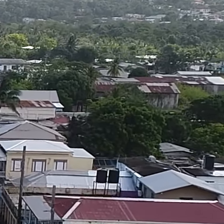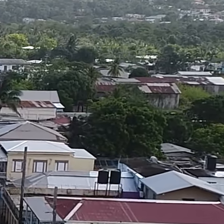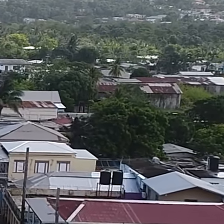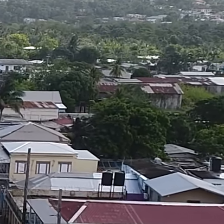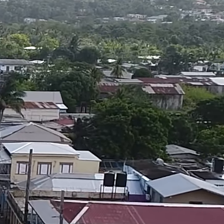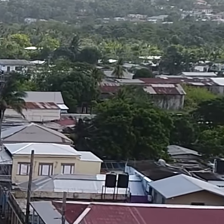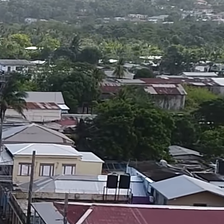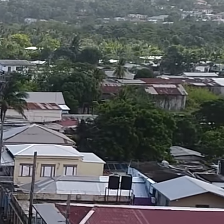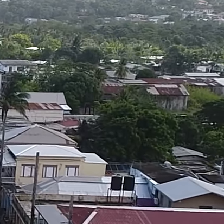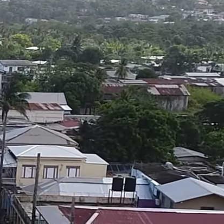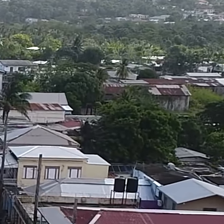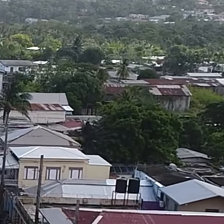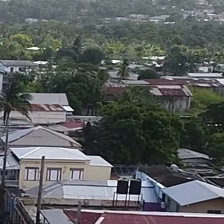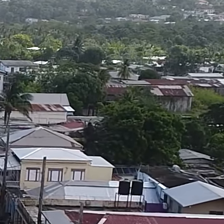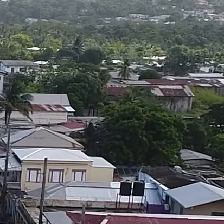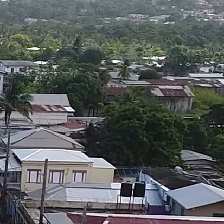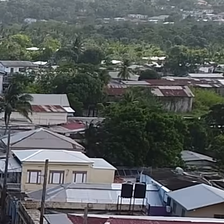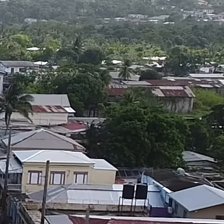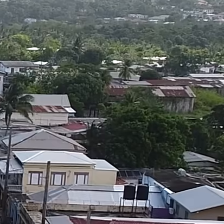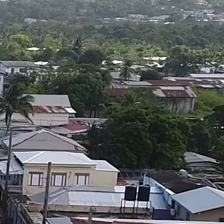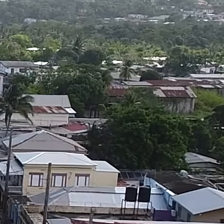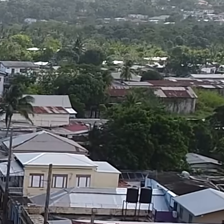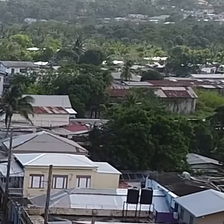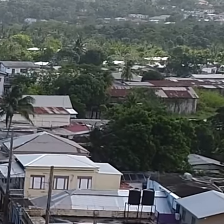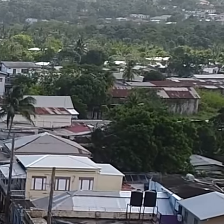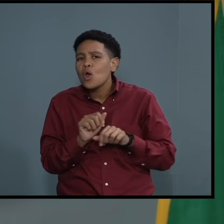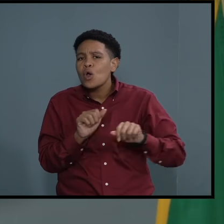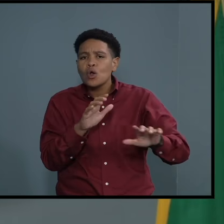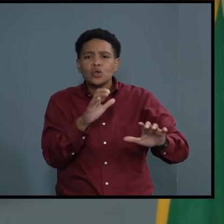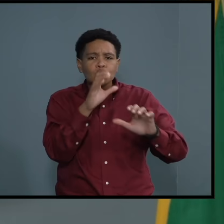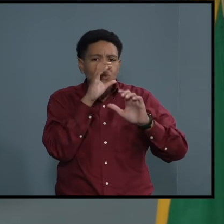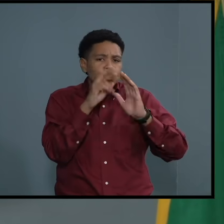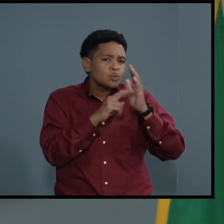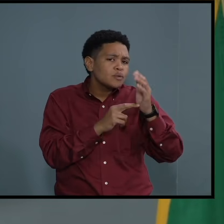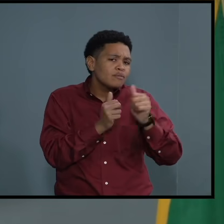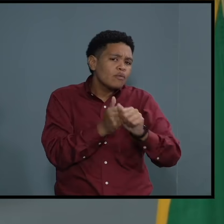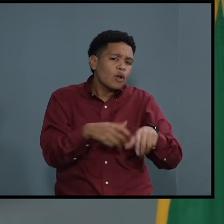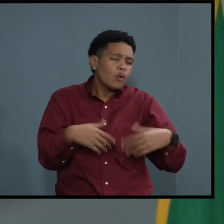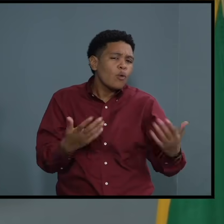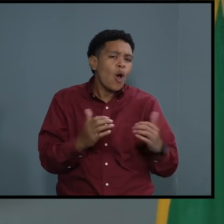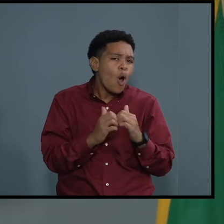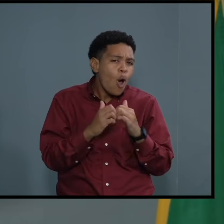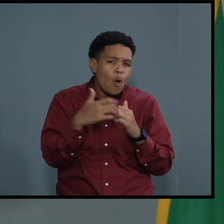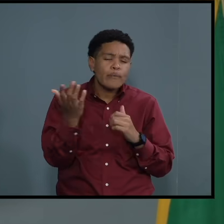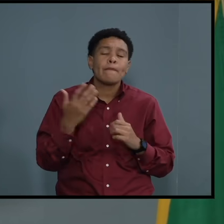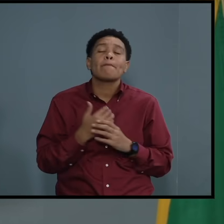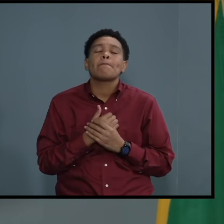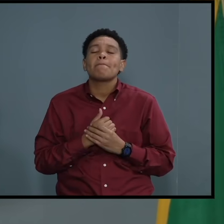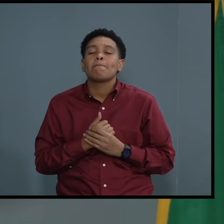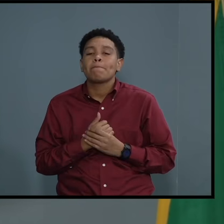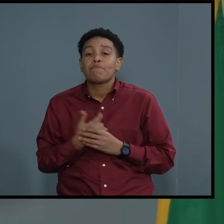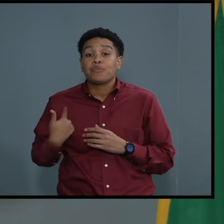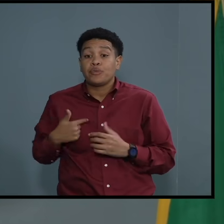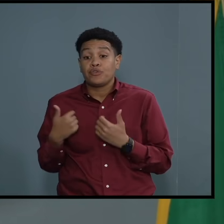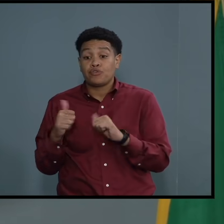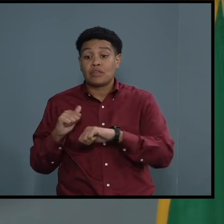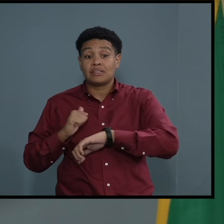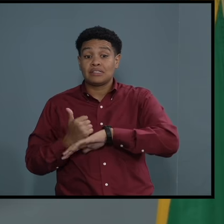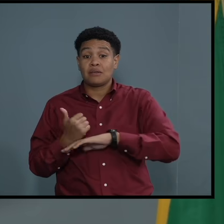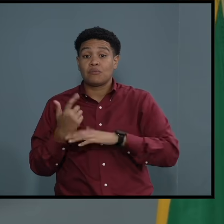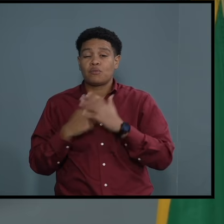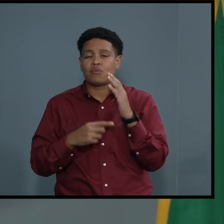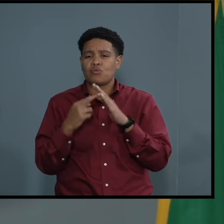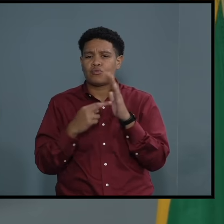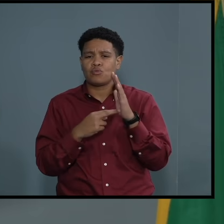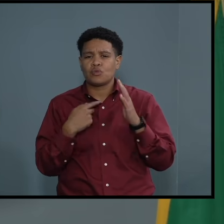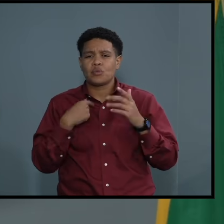society. There was good news for churchgoers on Monday. We will try the measures which I'm about to